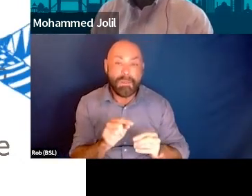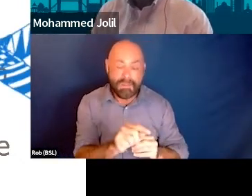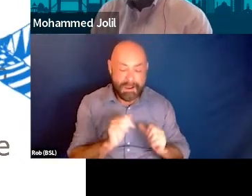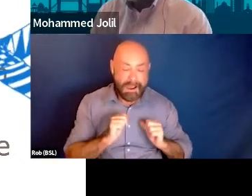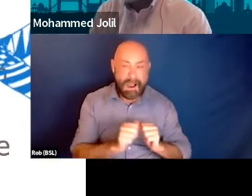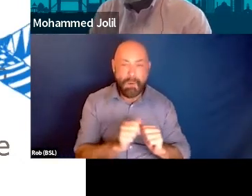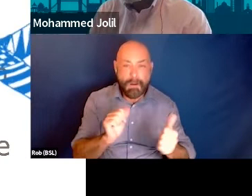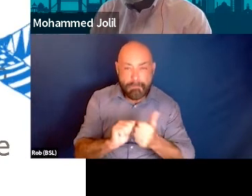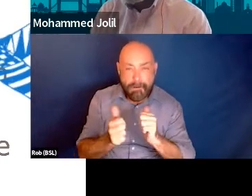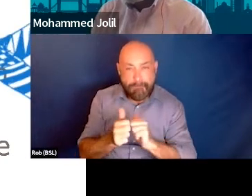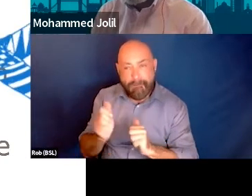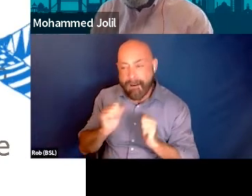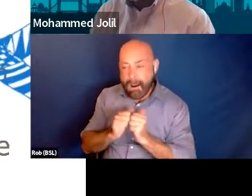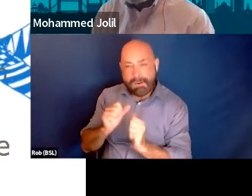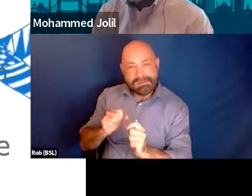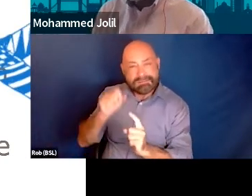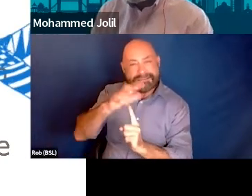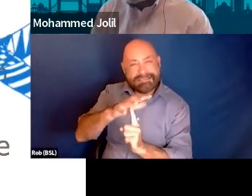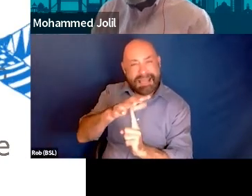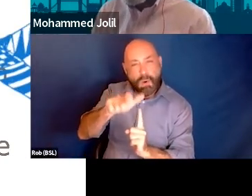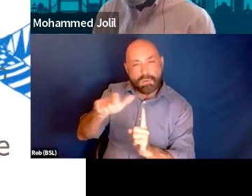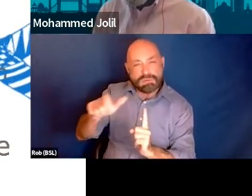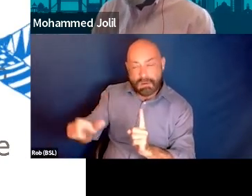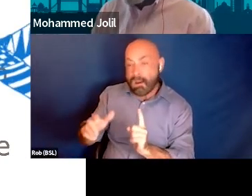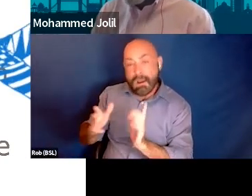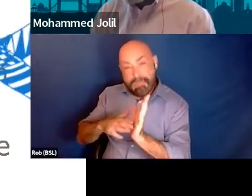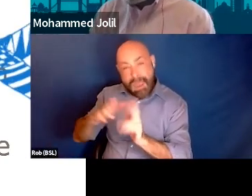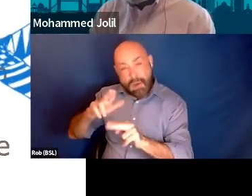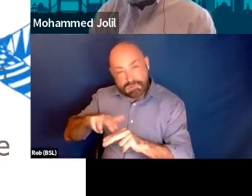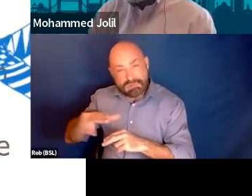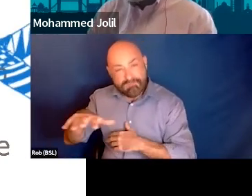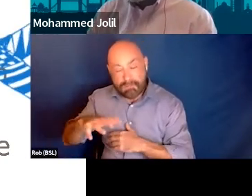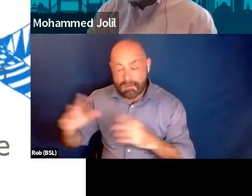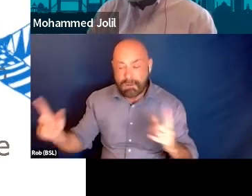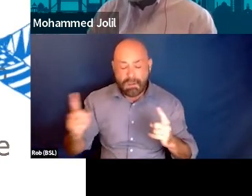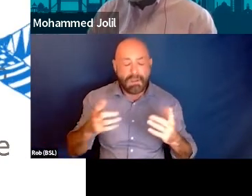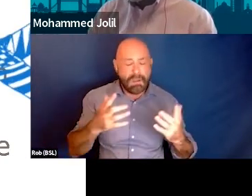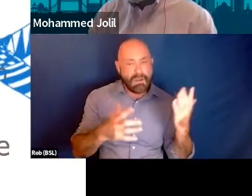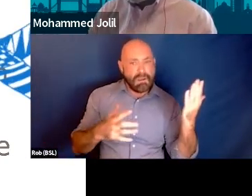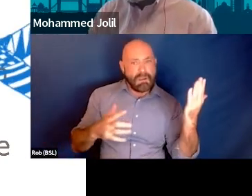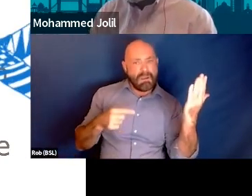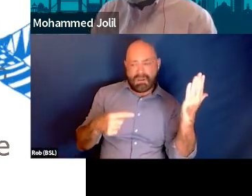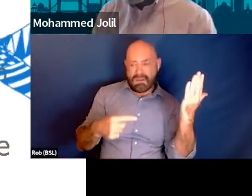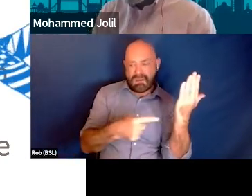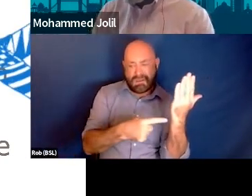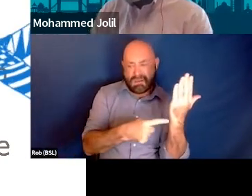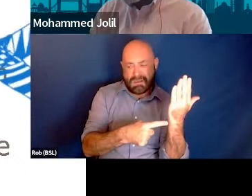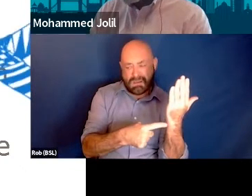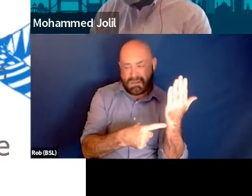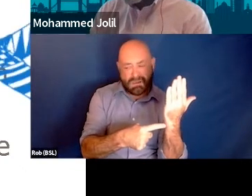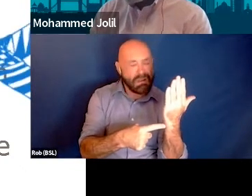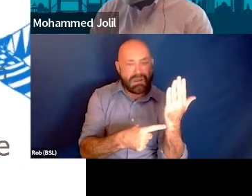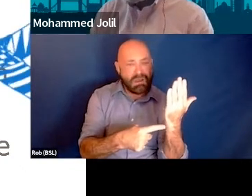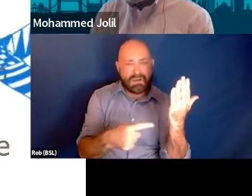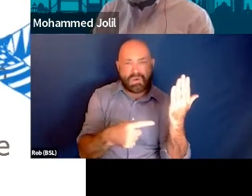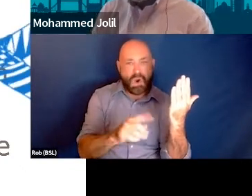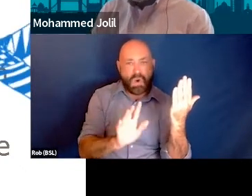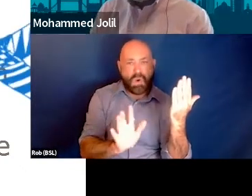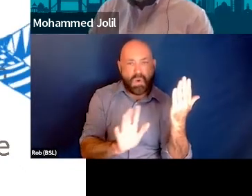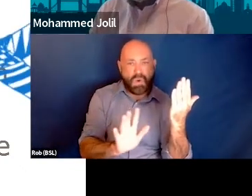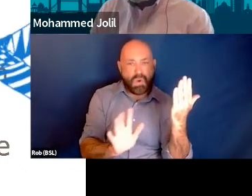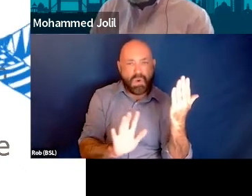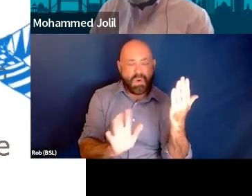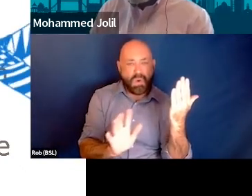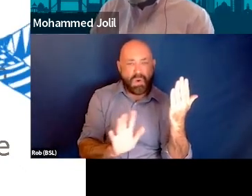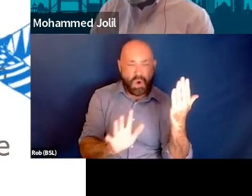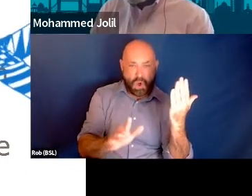partners, our stakeholders, and parents and families. And quite quickly, what they told us was that the partnership that